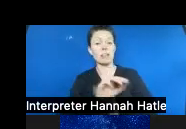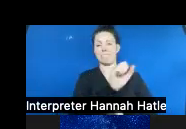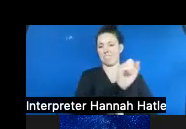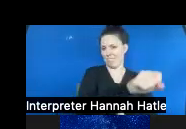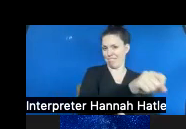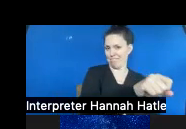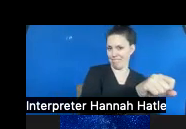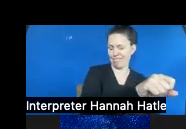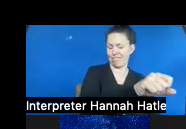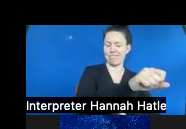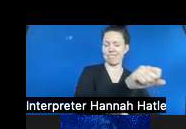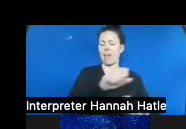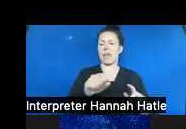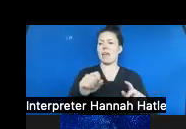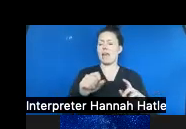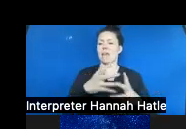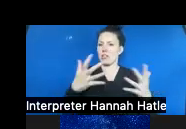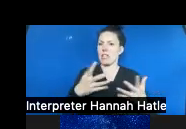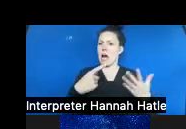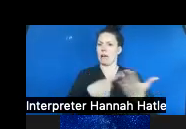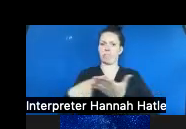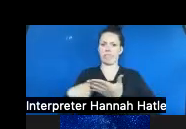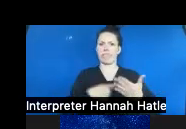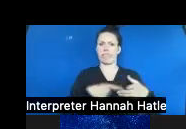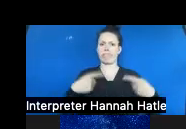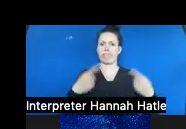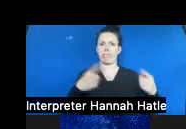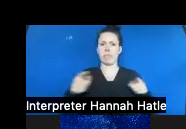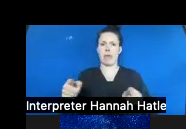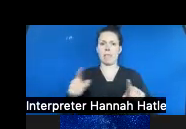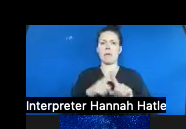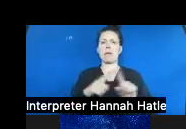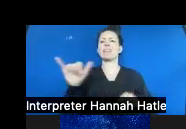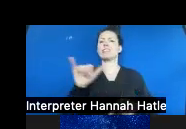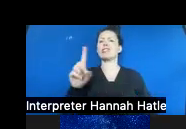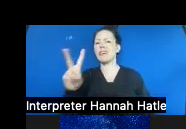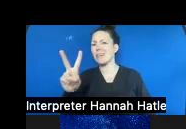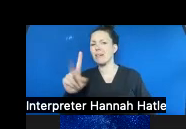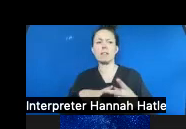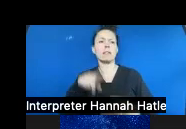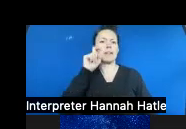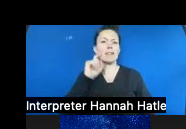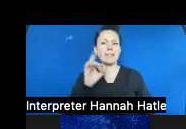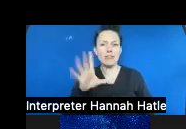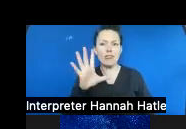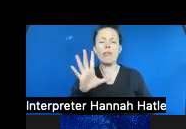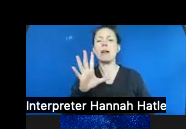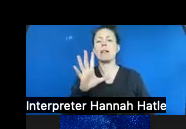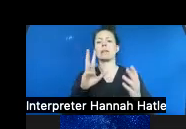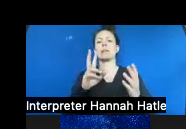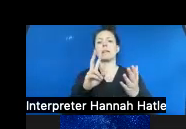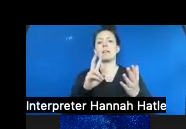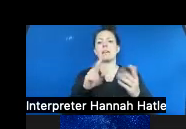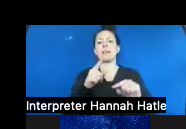there's a lot of debating going on, but at the end of the day, just like in domestic violence, just like in sexual violence, we can't be